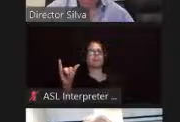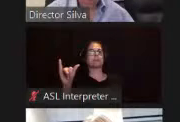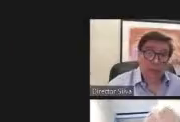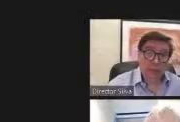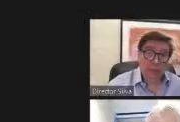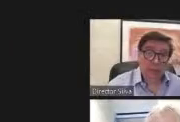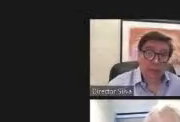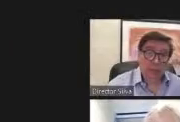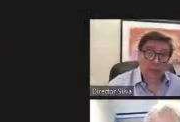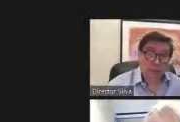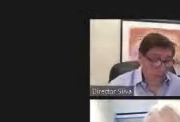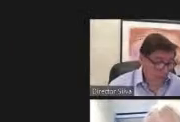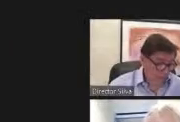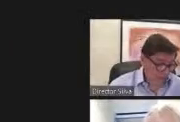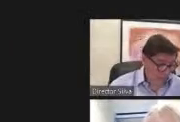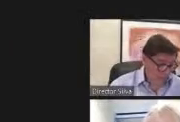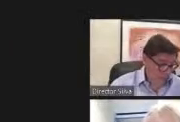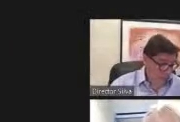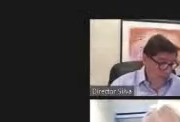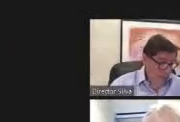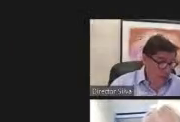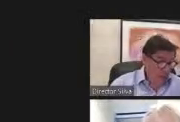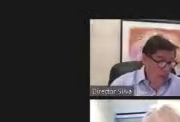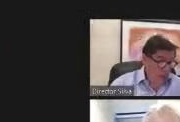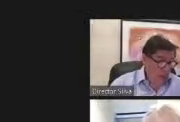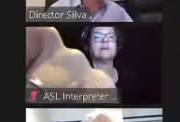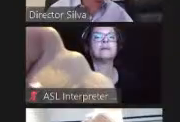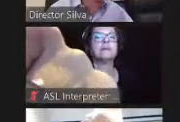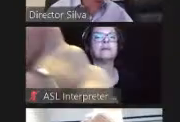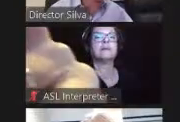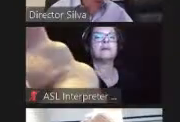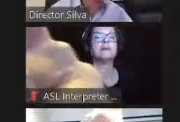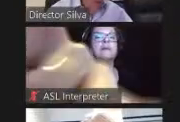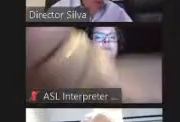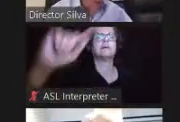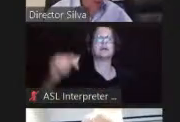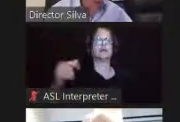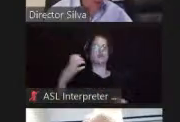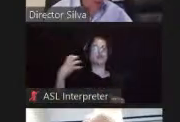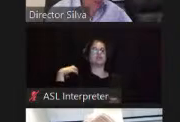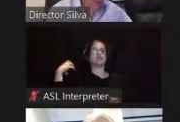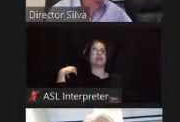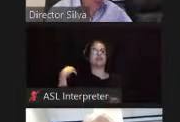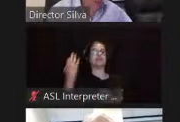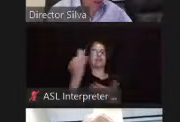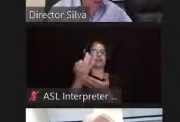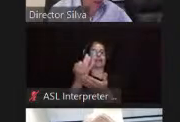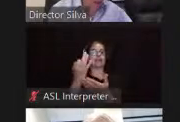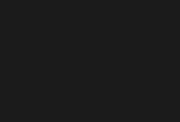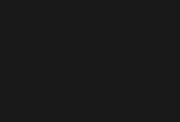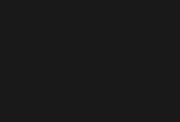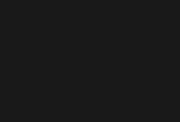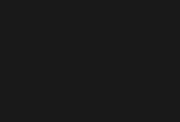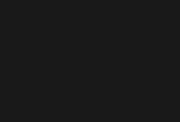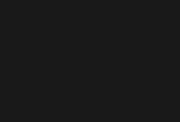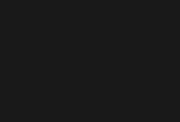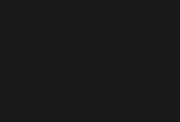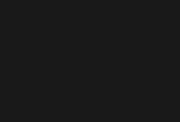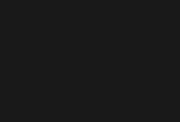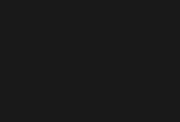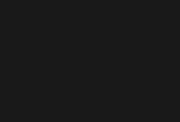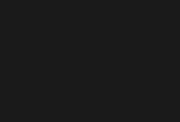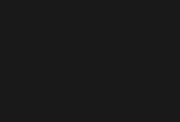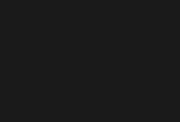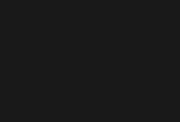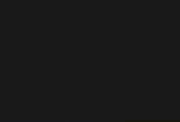Fine, your chief financial officer, and I'll be walking through the results for the month of August and year-to-date numbers. Starting on the